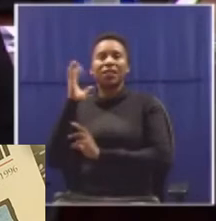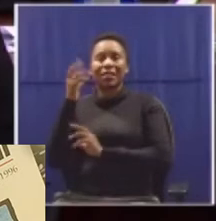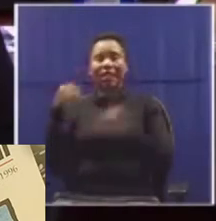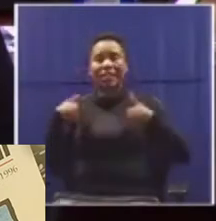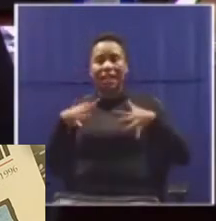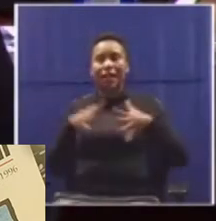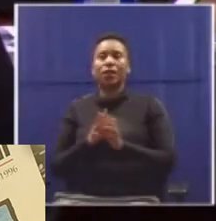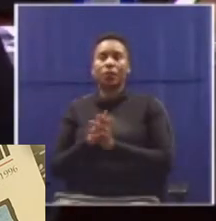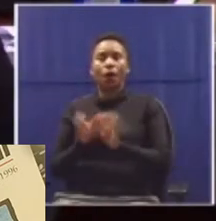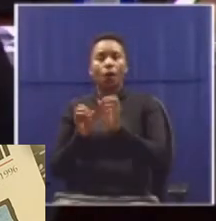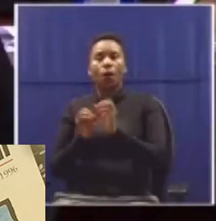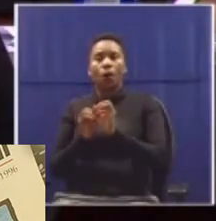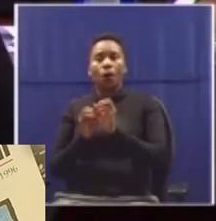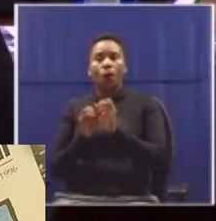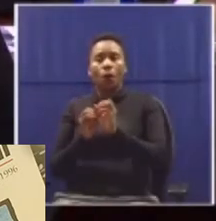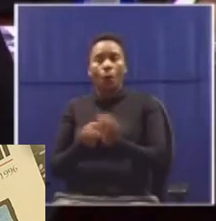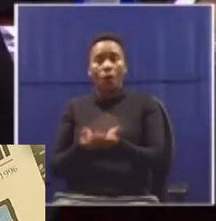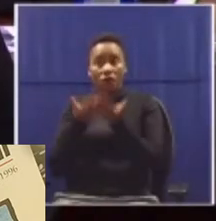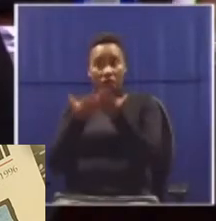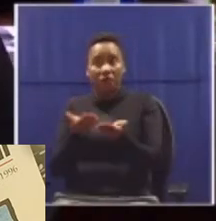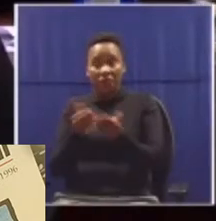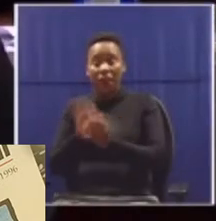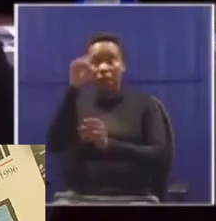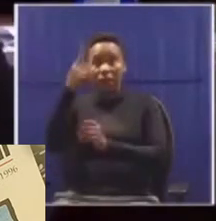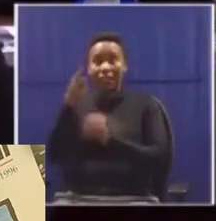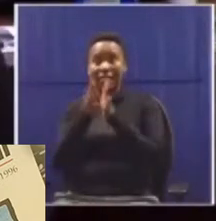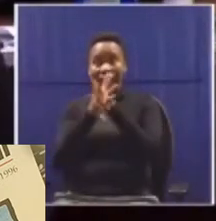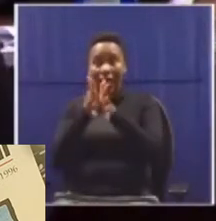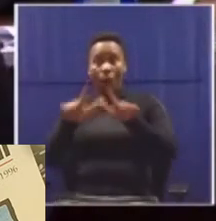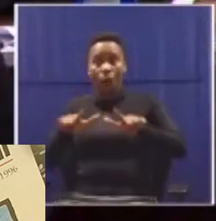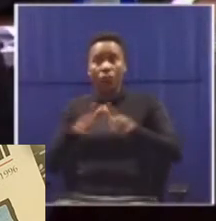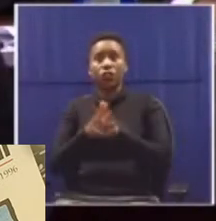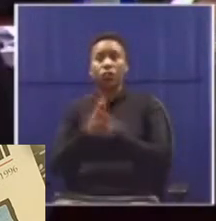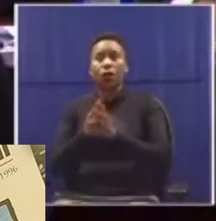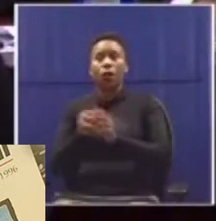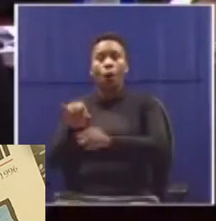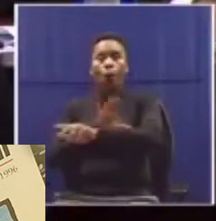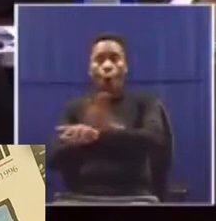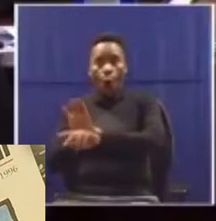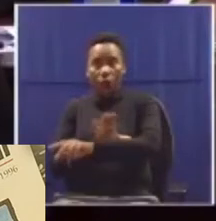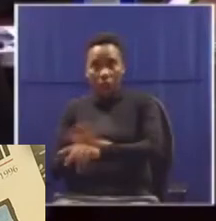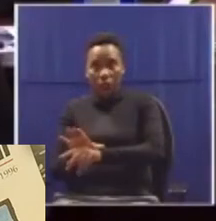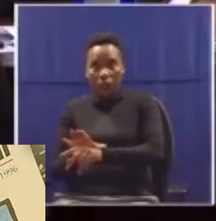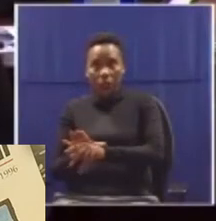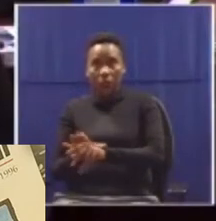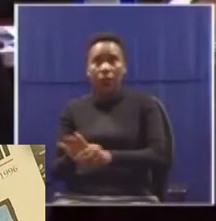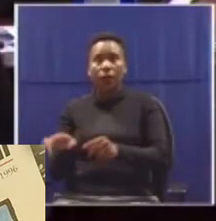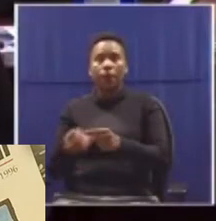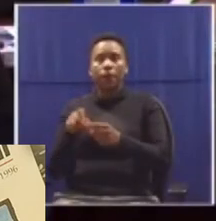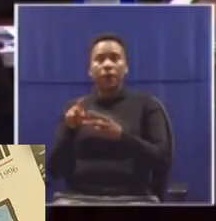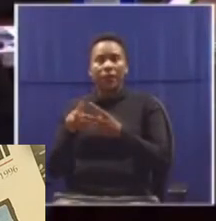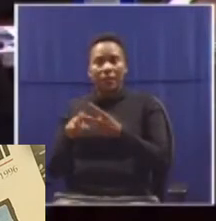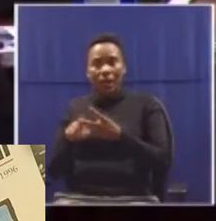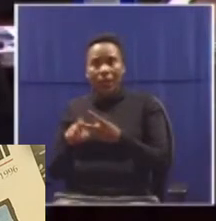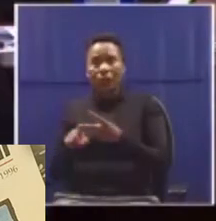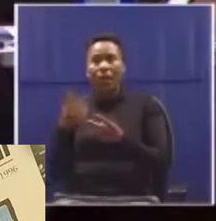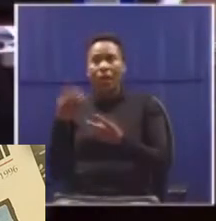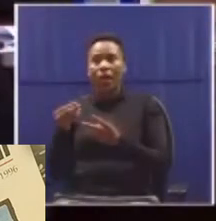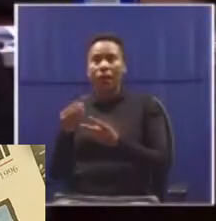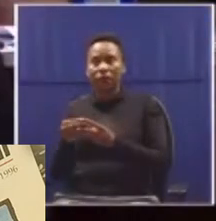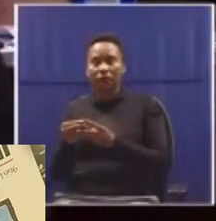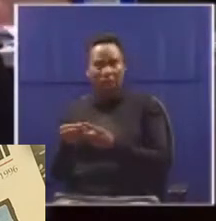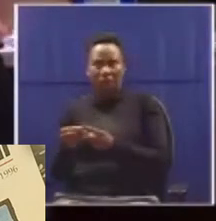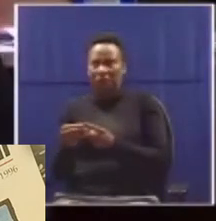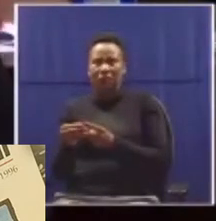very first sign language course with the active involvement of our deputy chief whip Dr Annabelle rodrigue was attached to the University